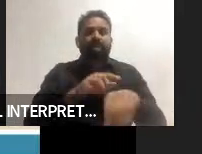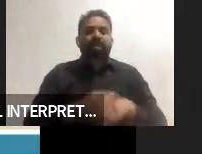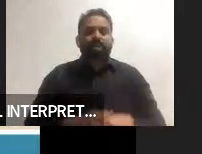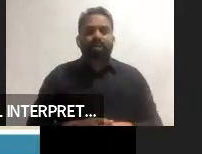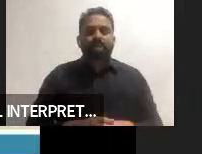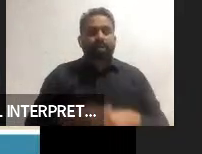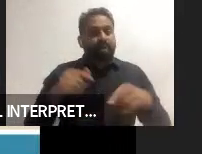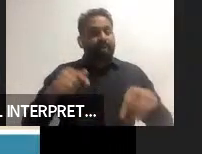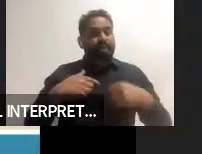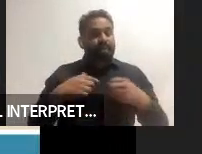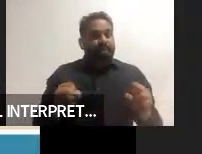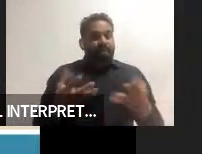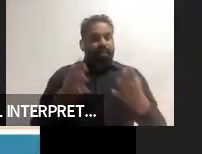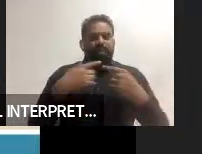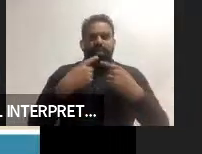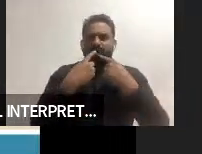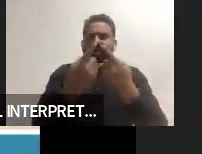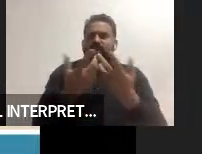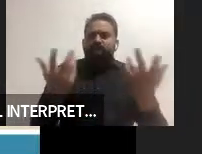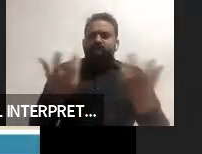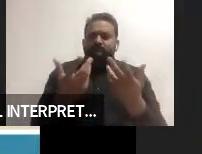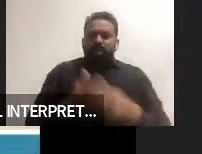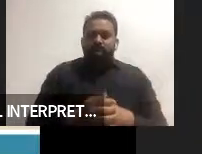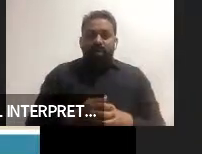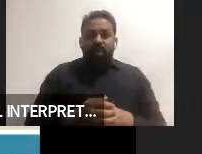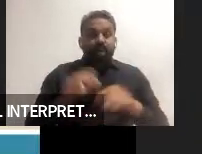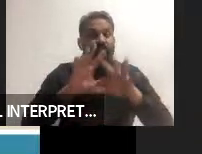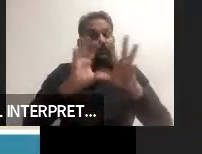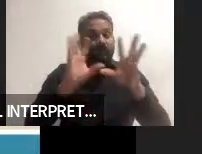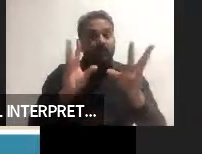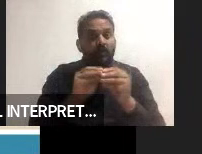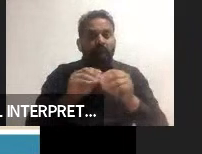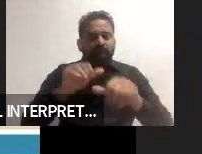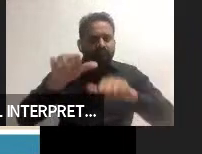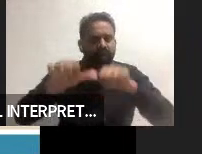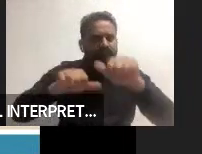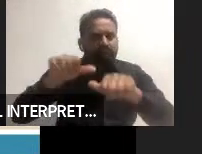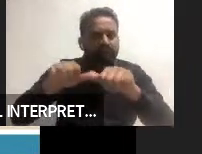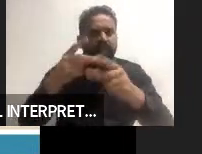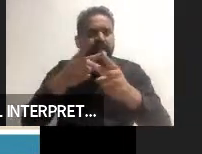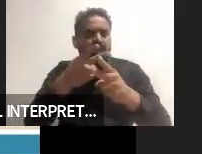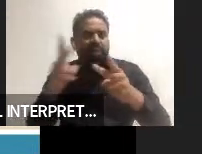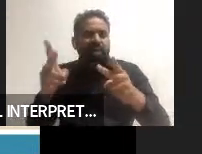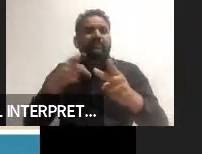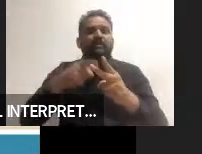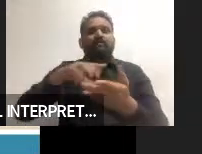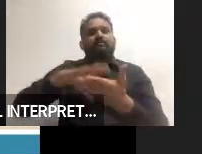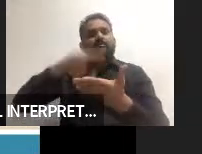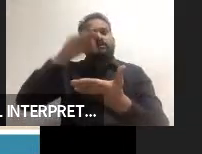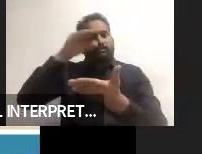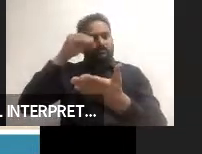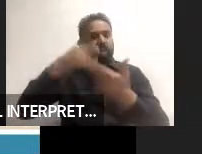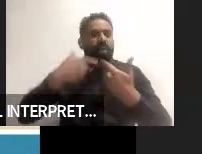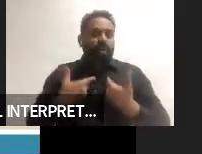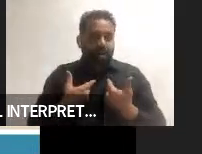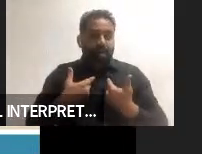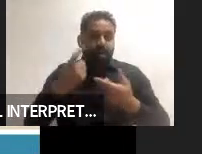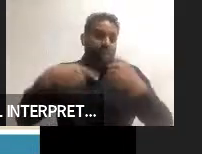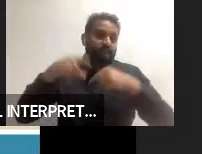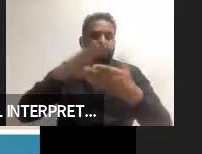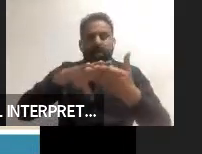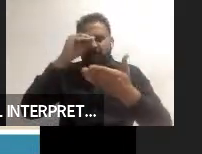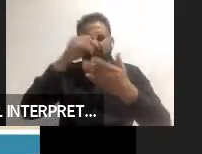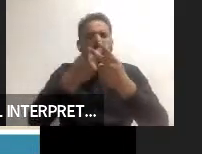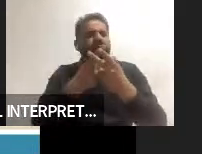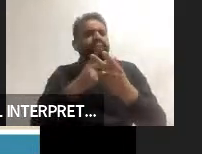to tell you one thing is that the whole mooting process is a learning in itself, and you learn several things. And what is